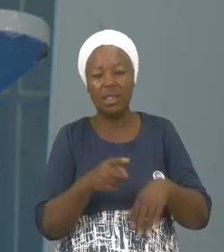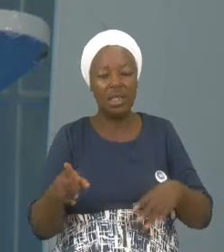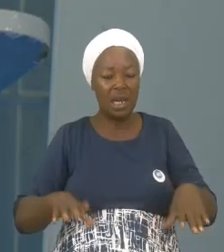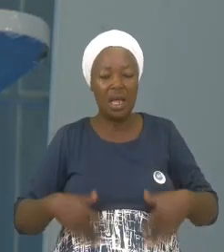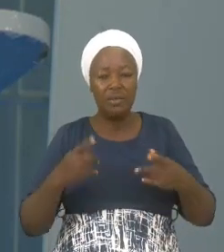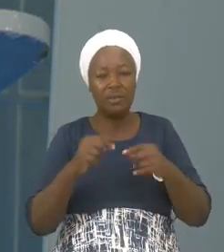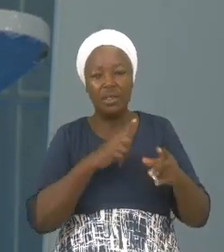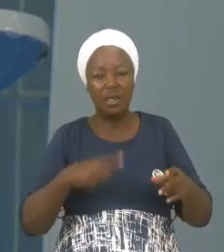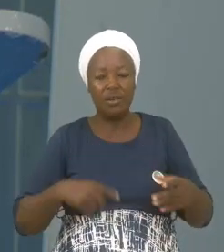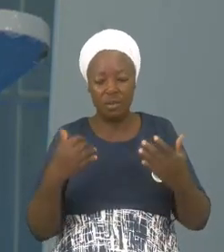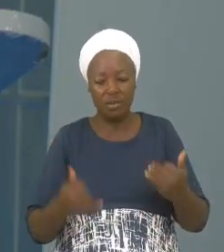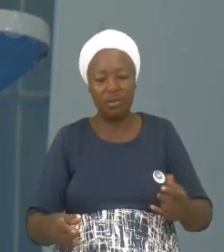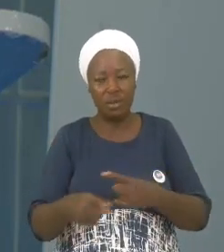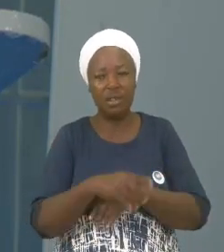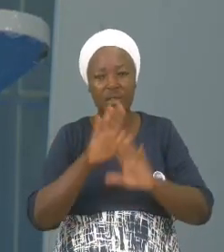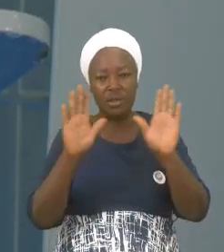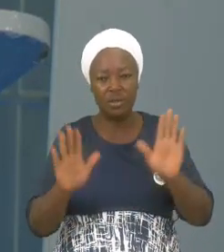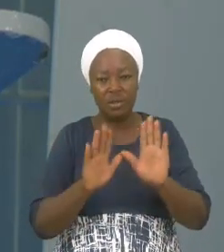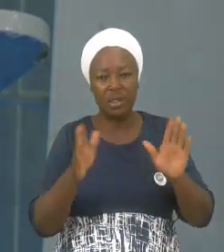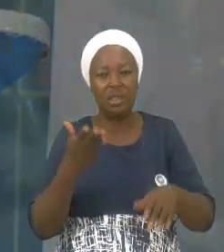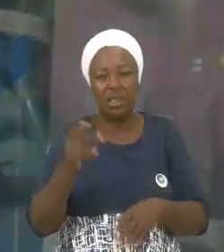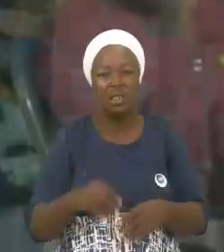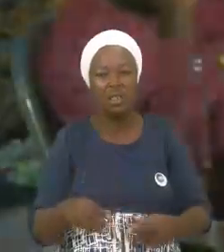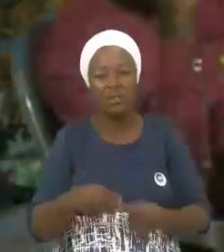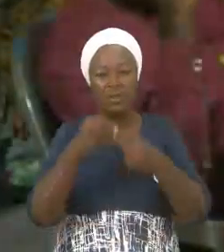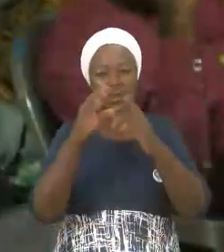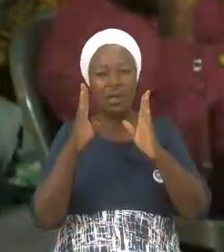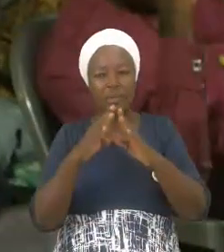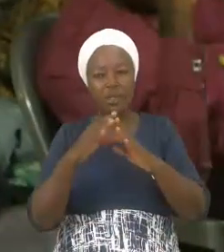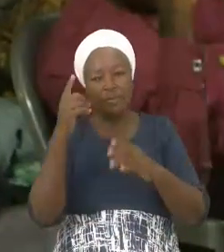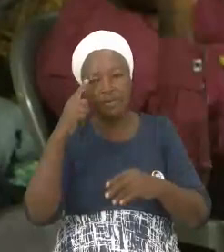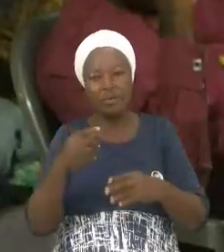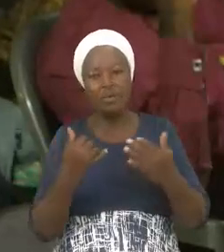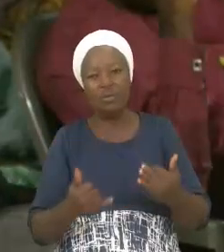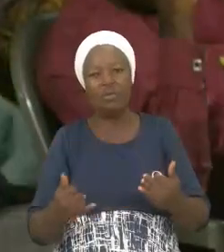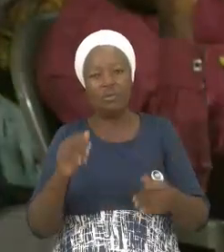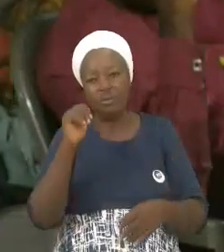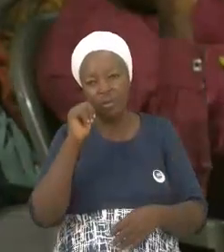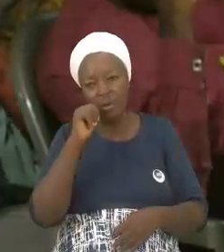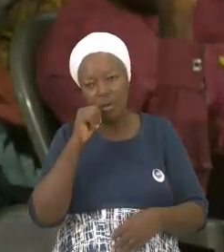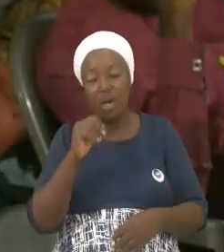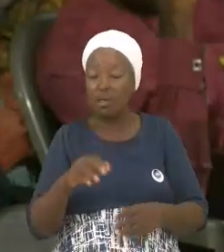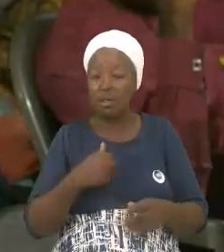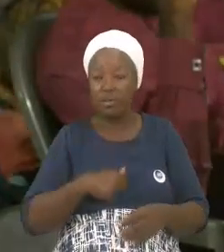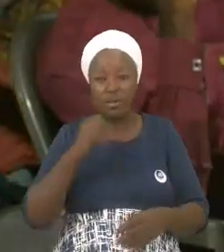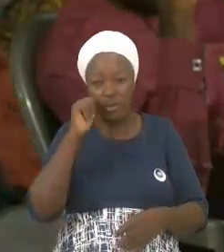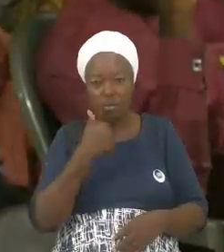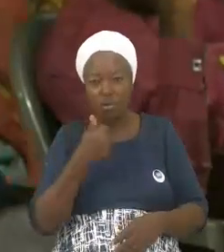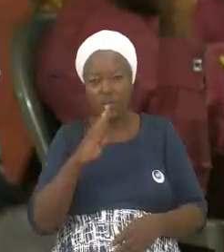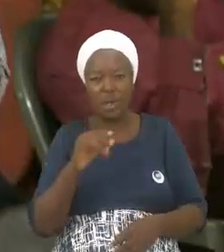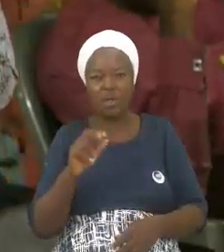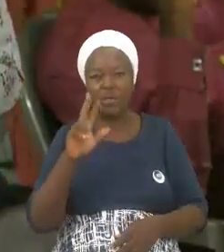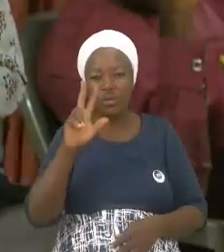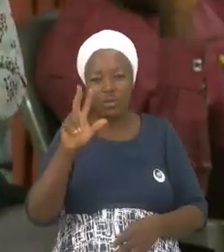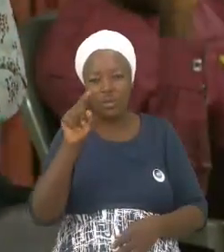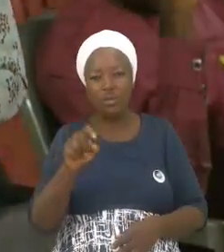today, there's a special meeting for you tomorrow by 2:30 p.m. We call it